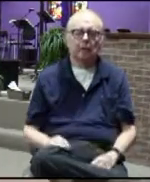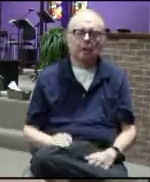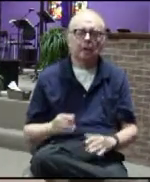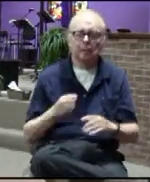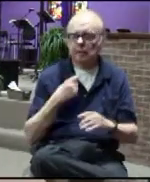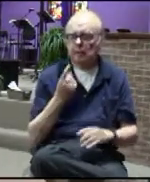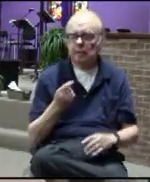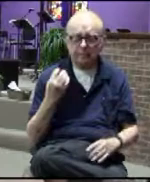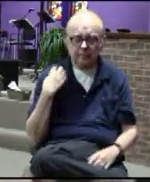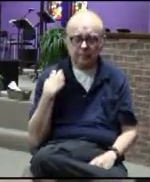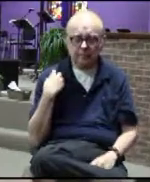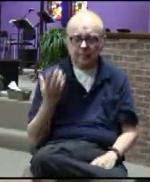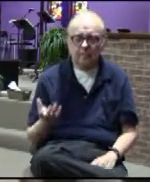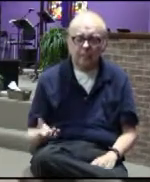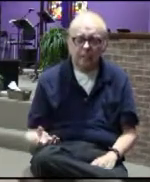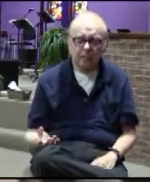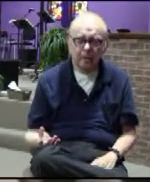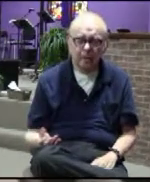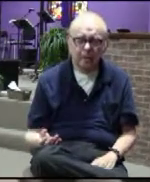and he says chief